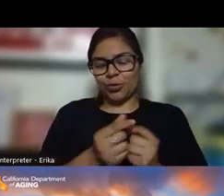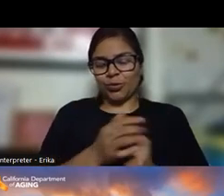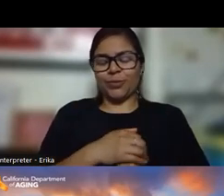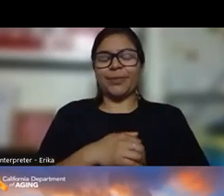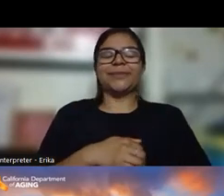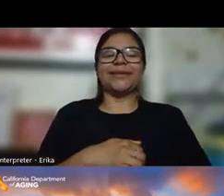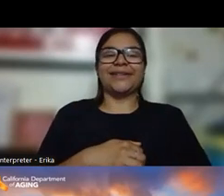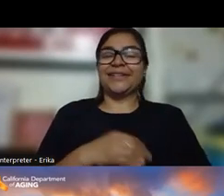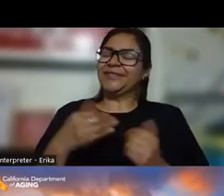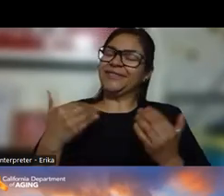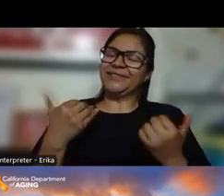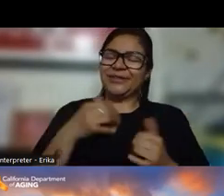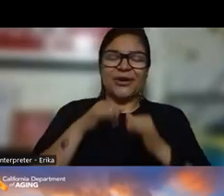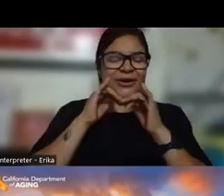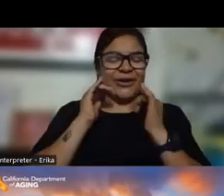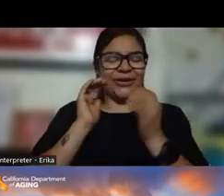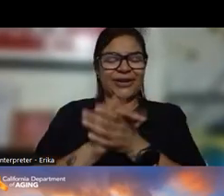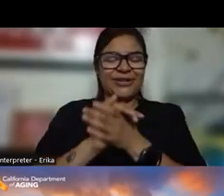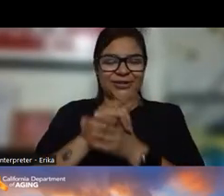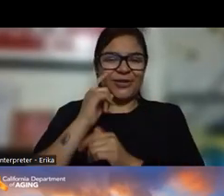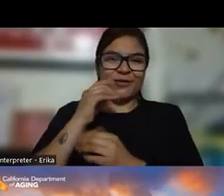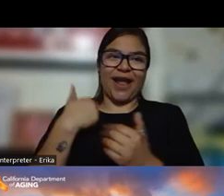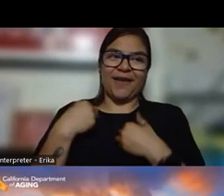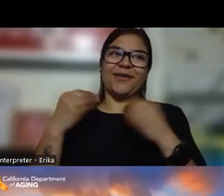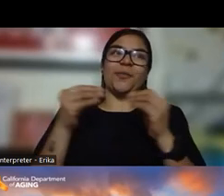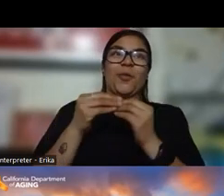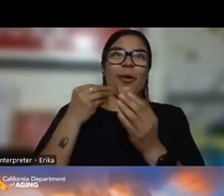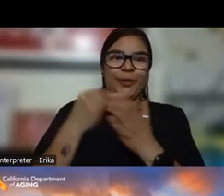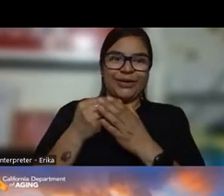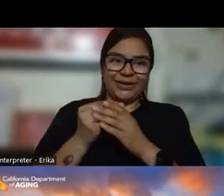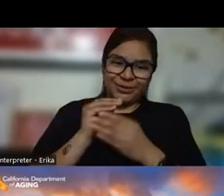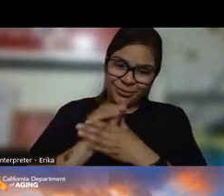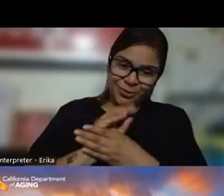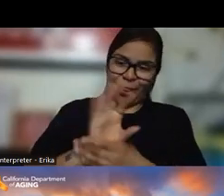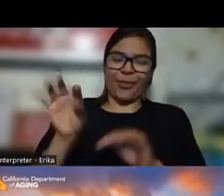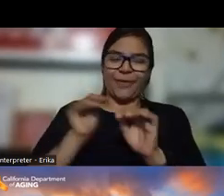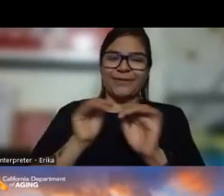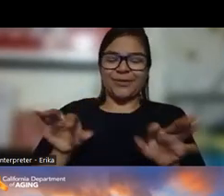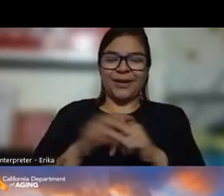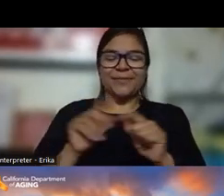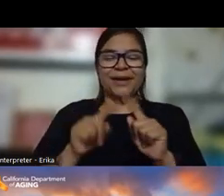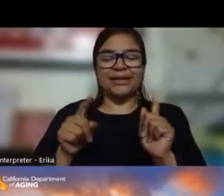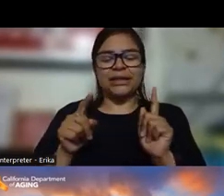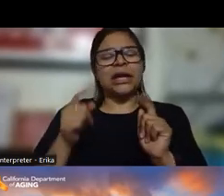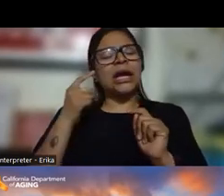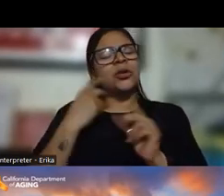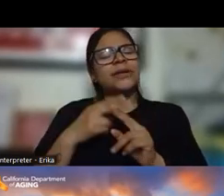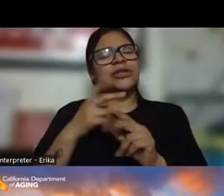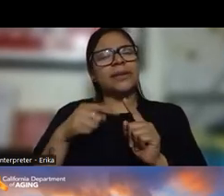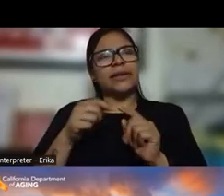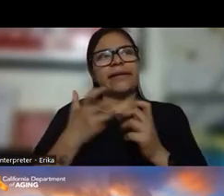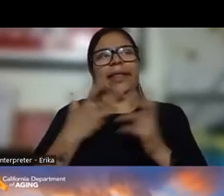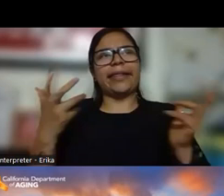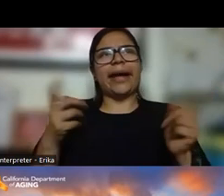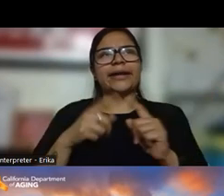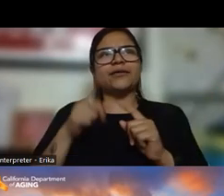having more money to give out. So my question is, you had said that there were a lot of sort of one of the